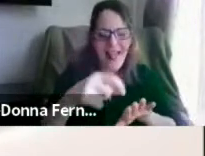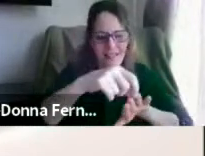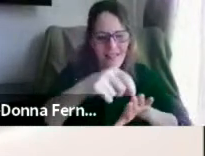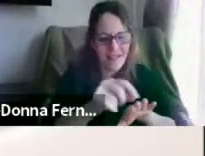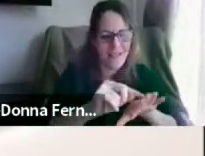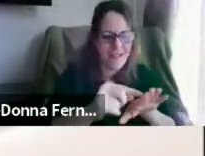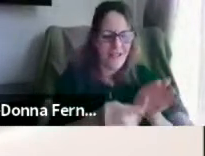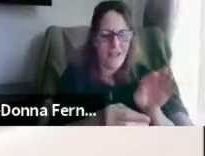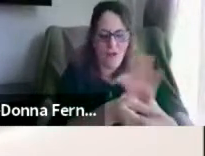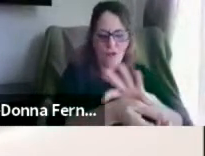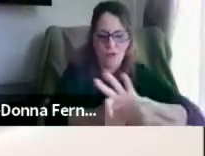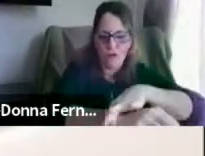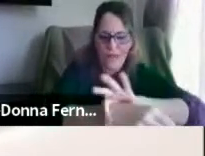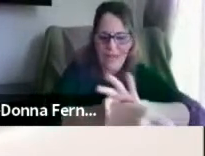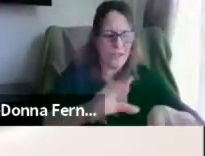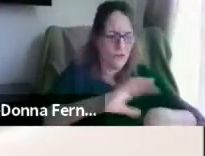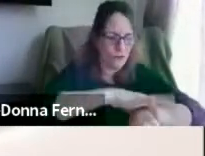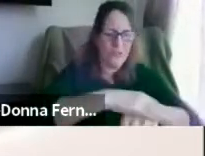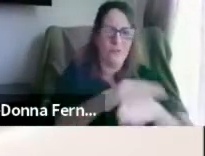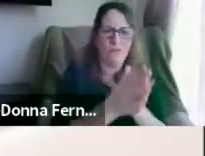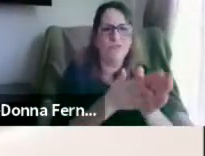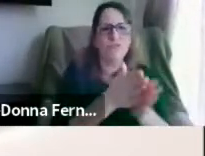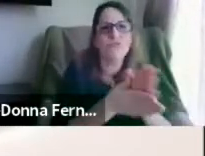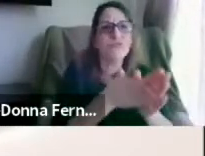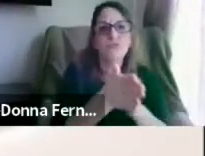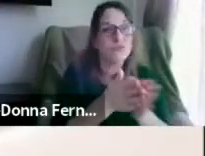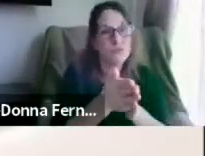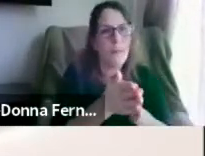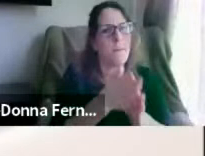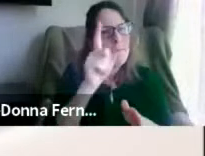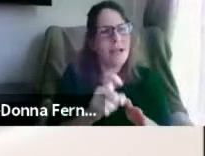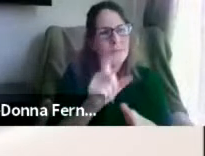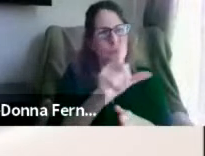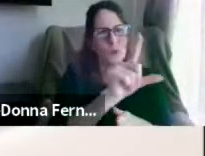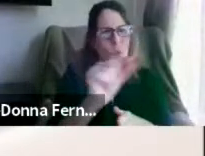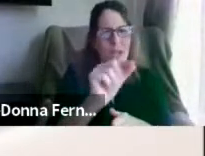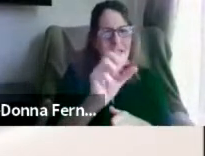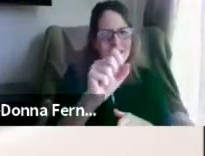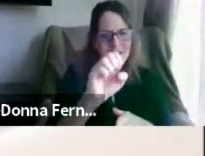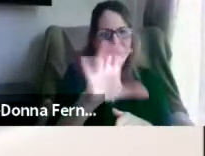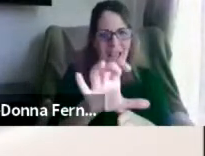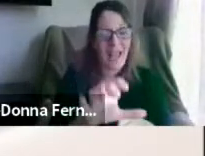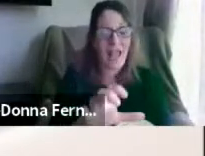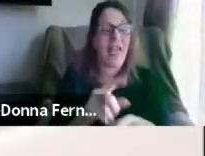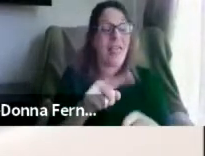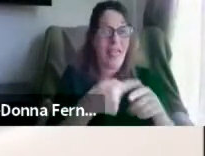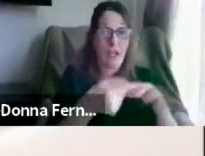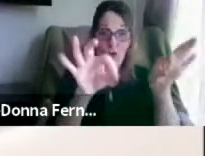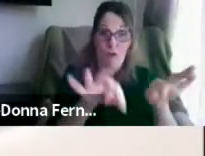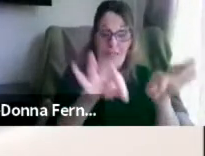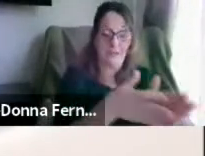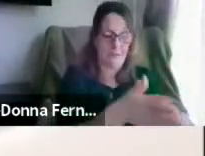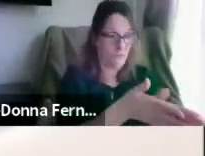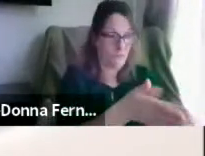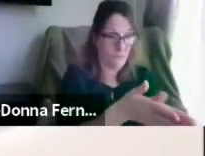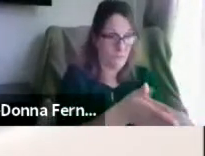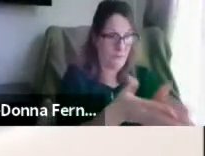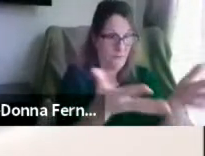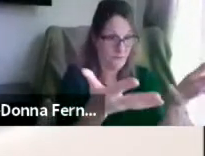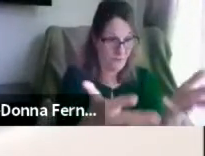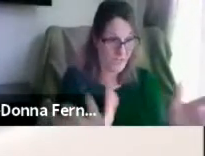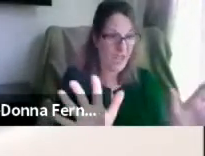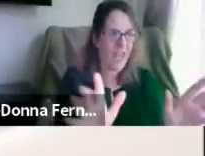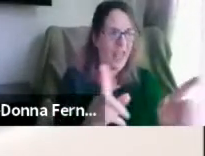our wrists for at least 20 seconds. Rinse your hands after 20 seconds and